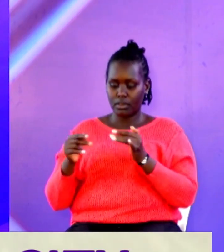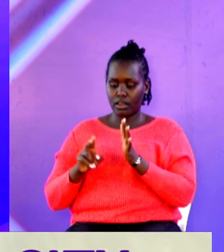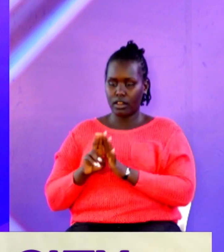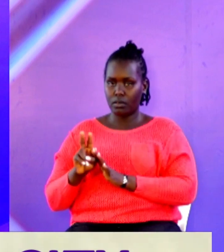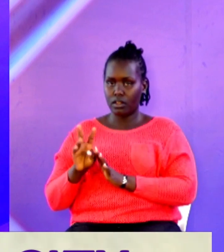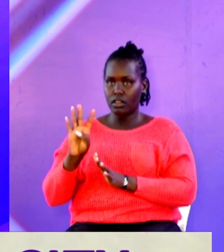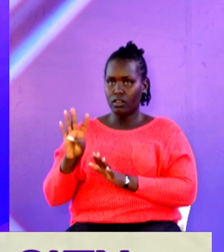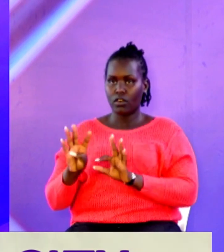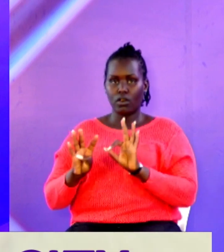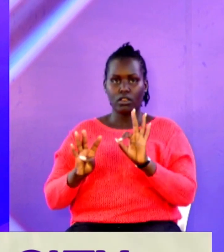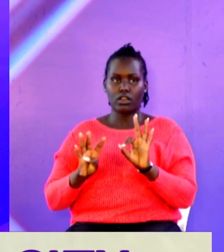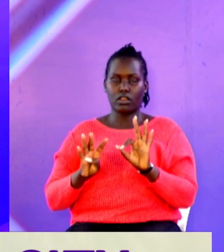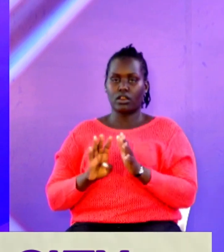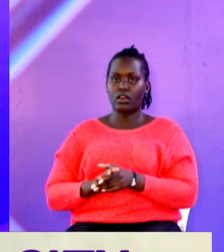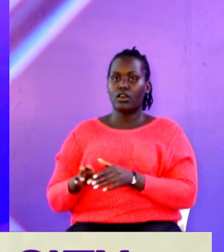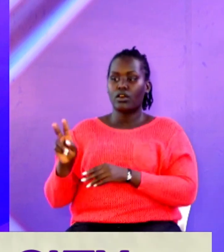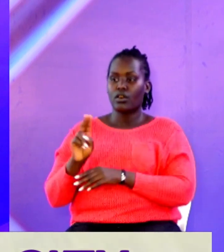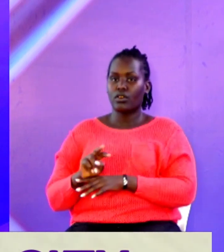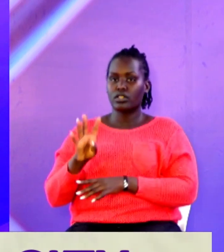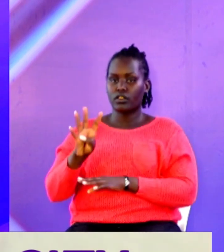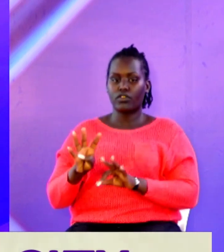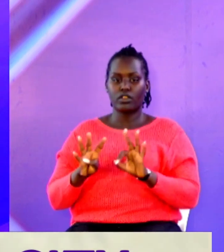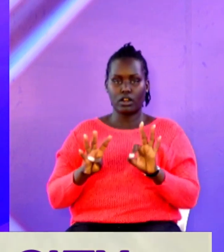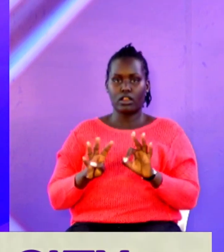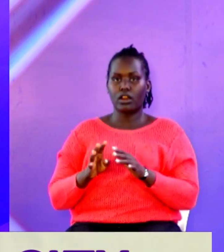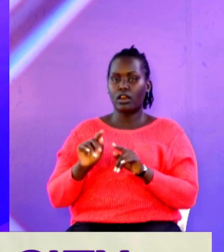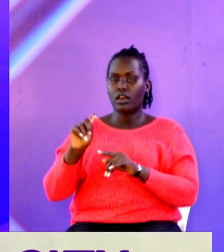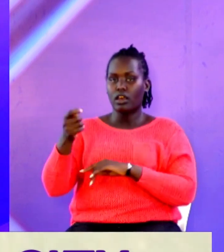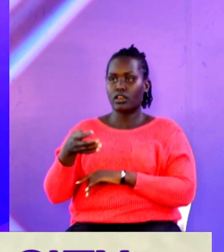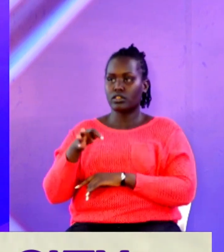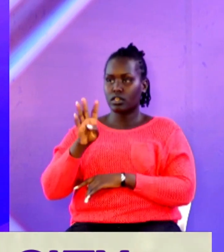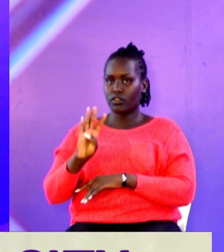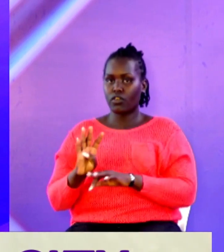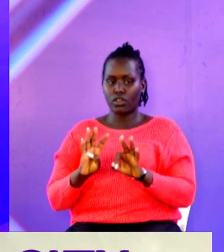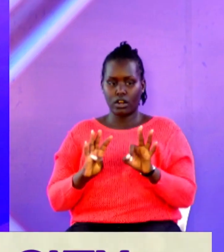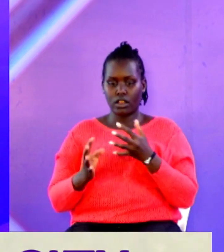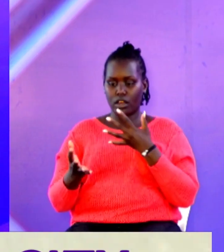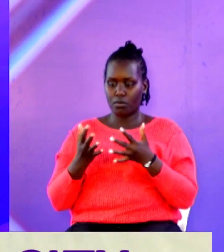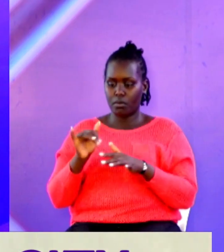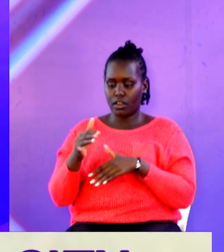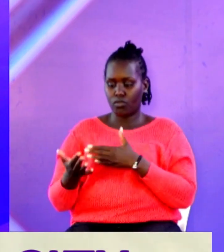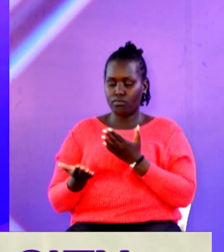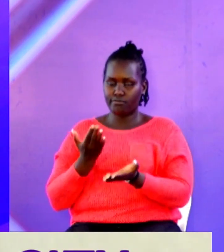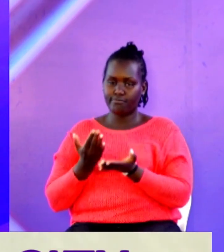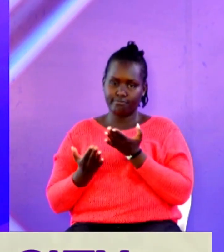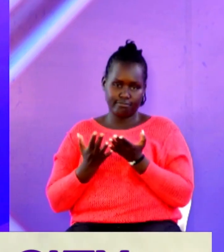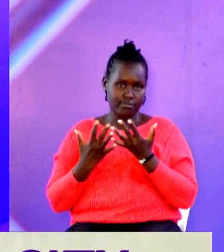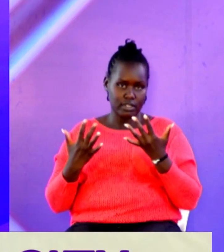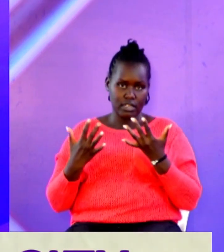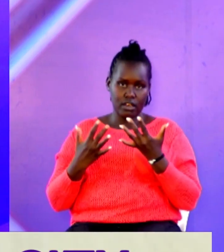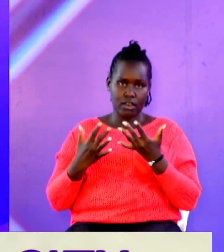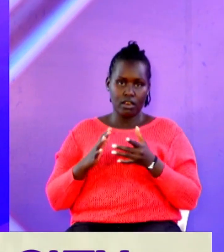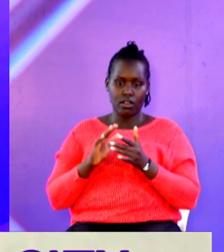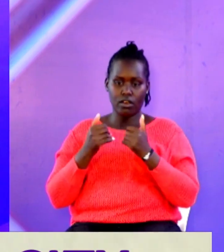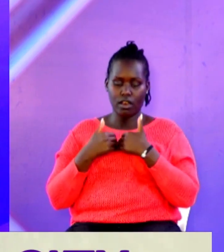4-3-3. They are using 4-3-3, Kenya is using 4-3-3. That means it will be a balanced field and it will